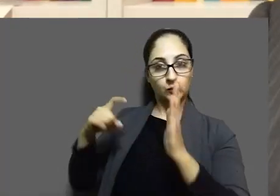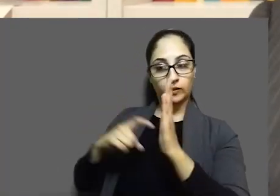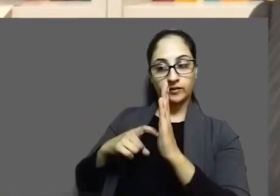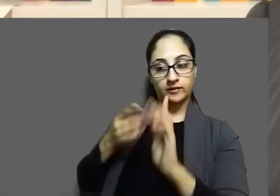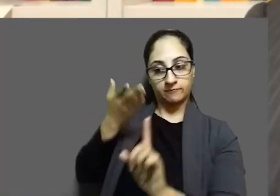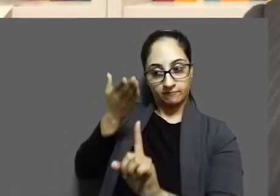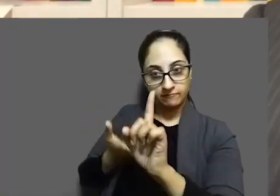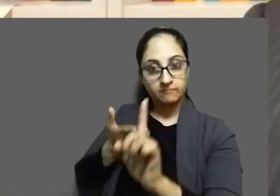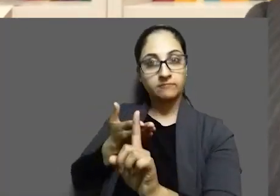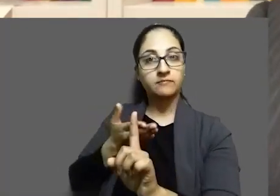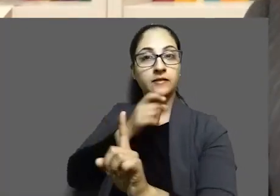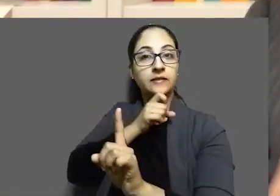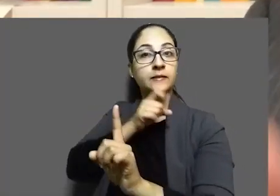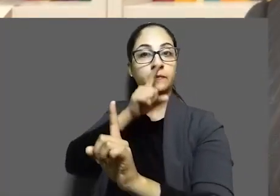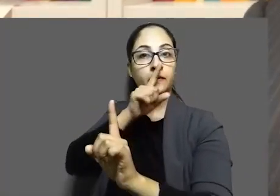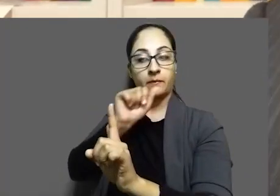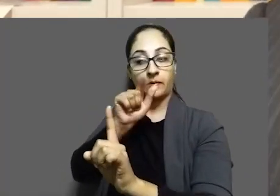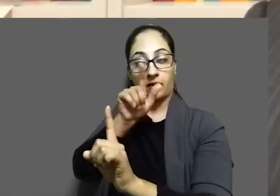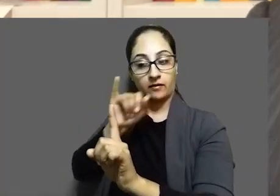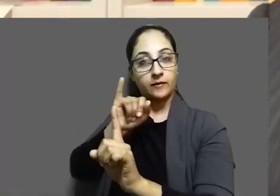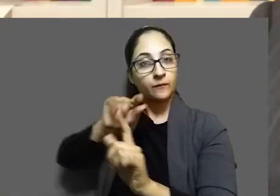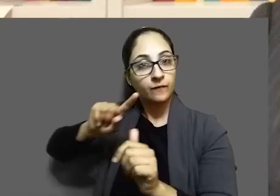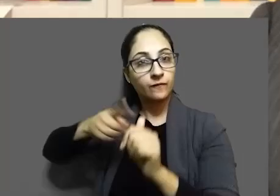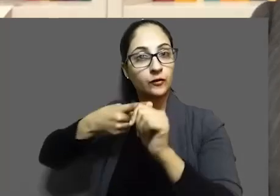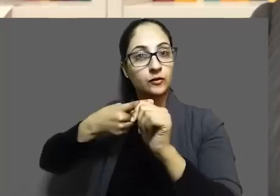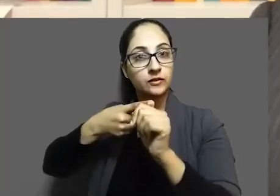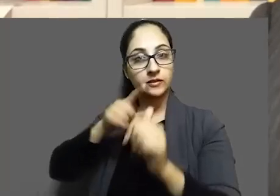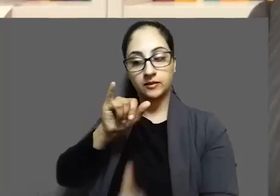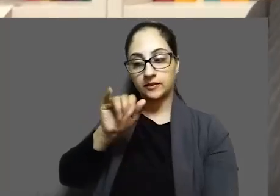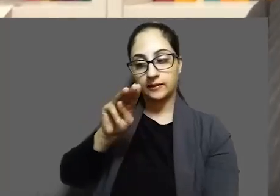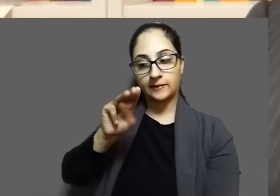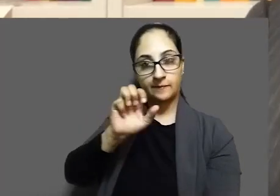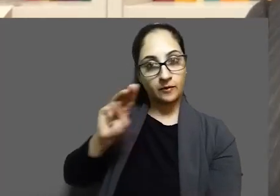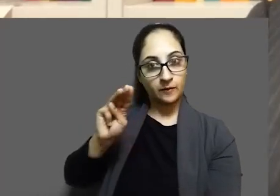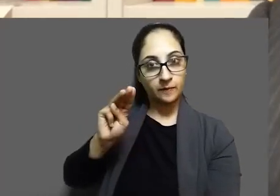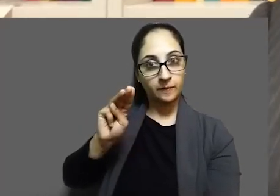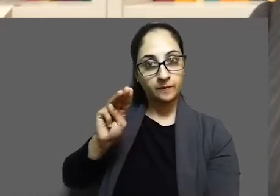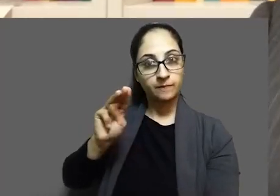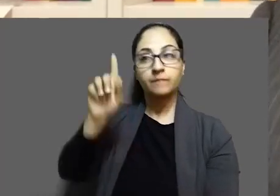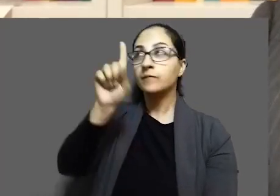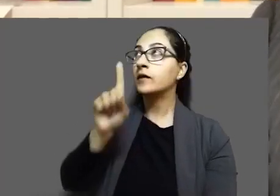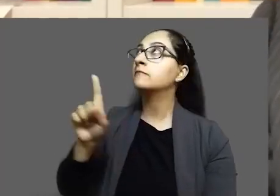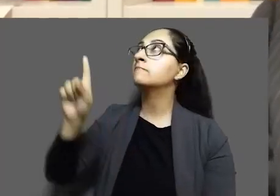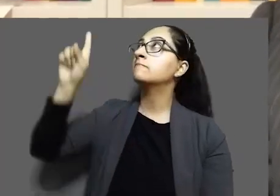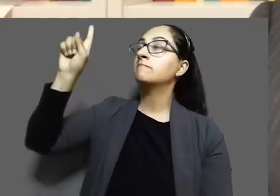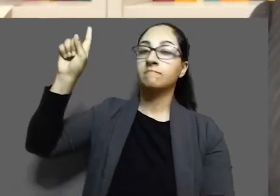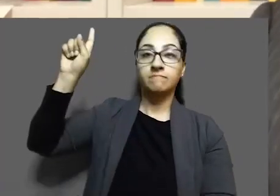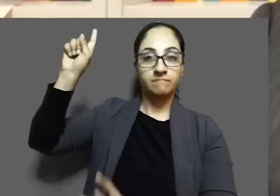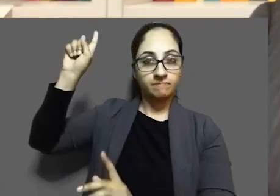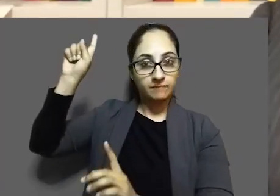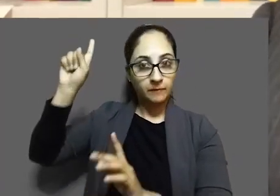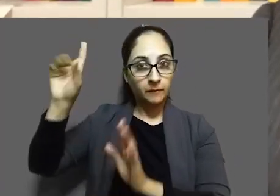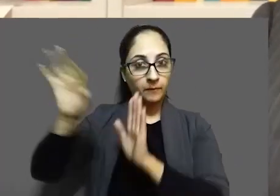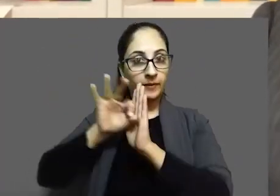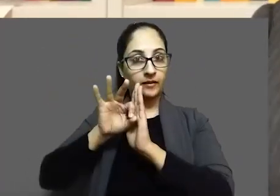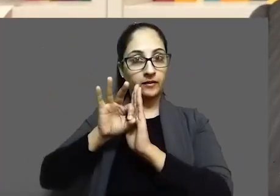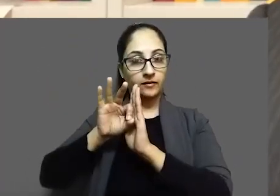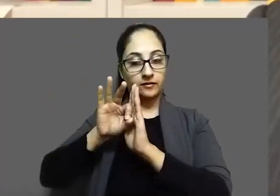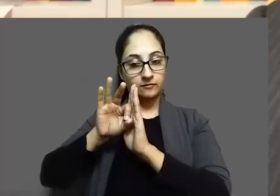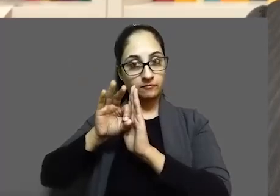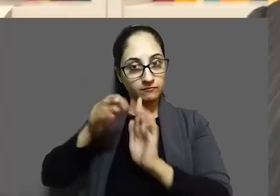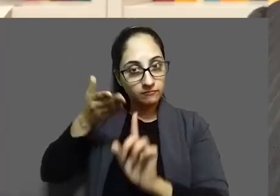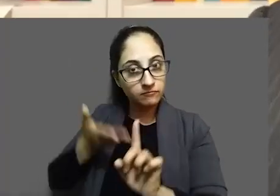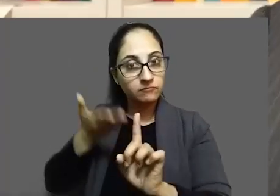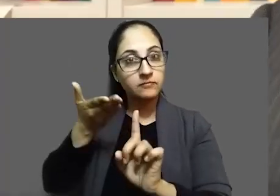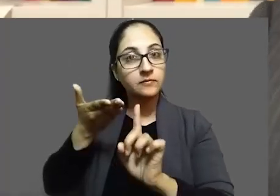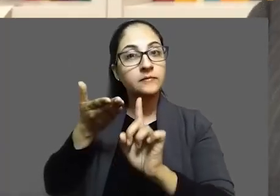recognize Imam Ali's role as the Imam, as the first Imam, who is divinely ordained to take over leadership